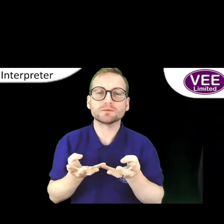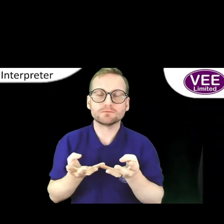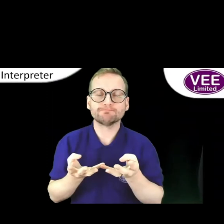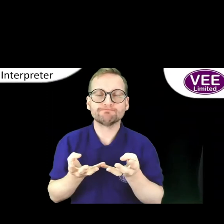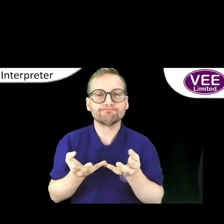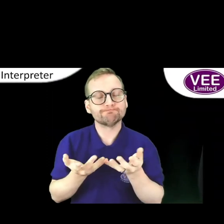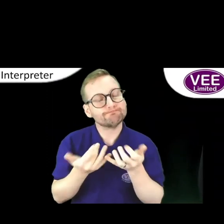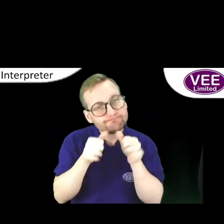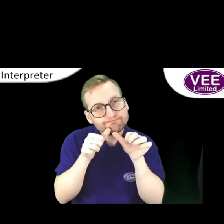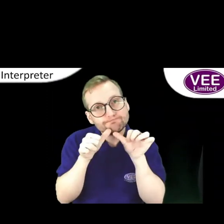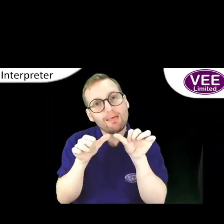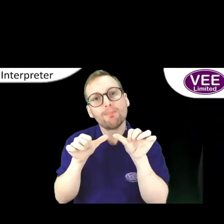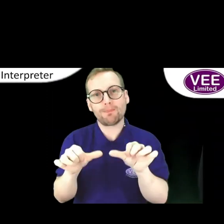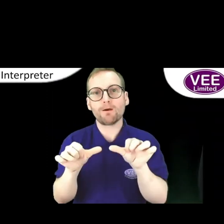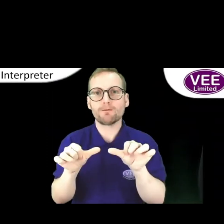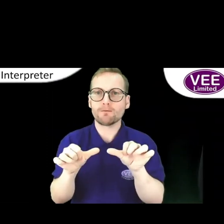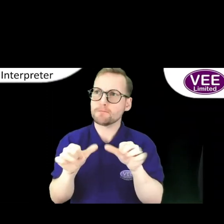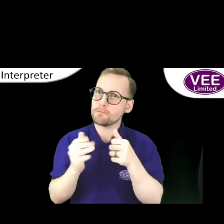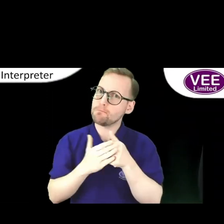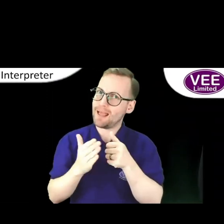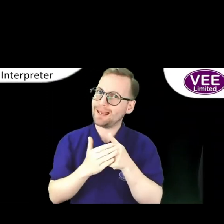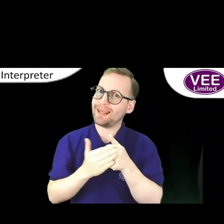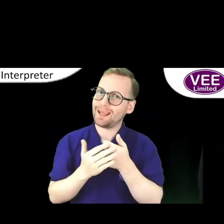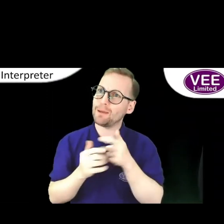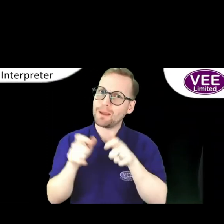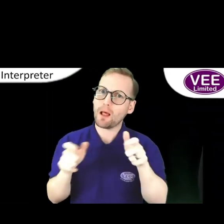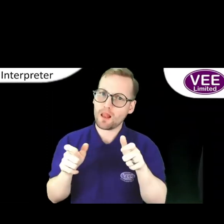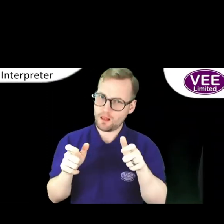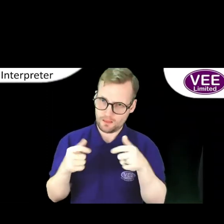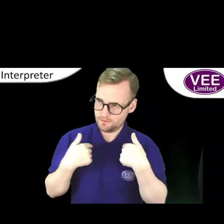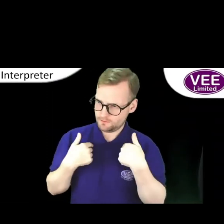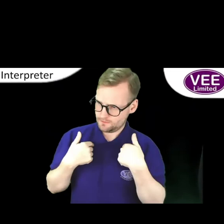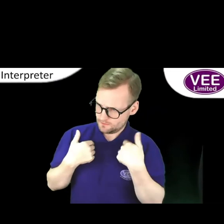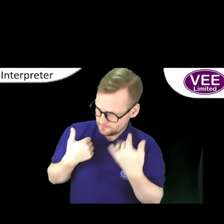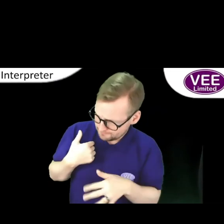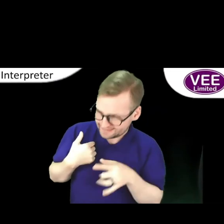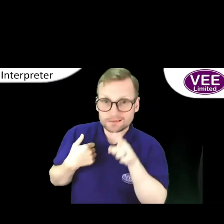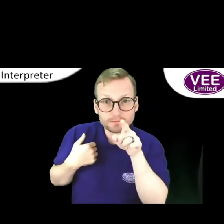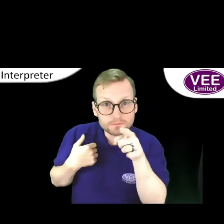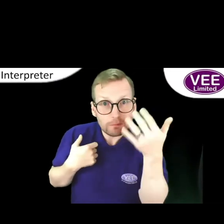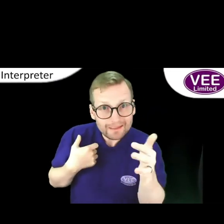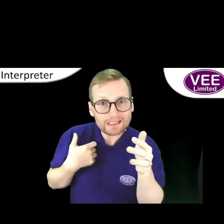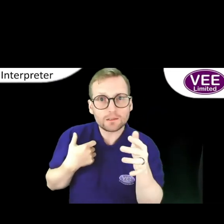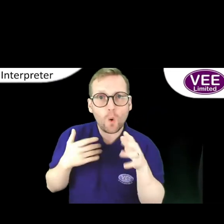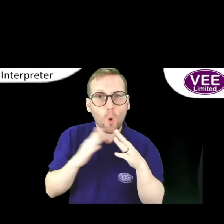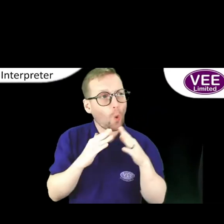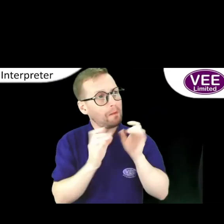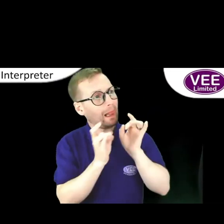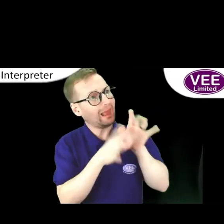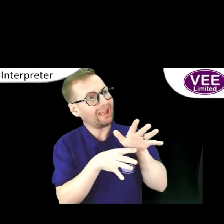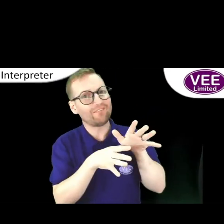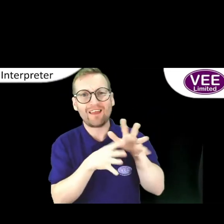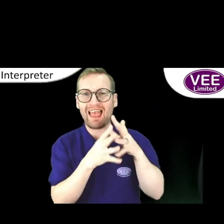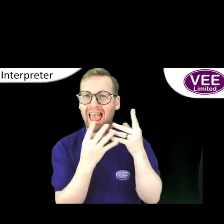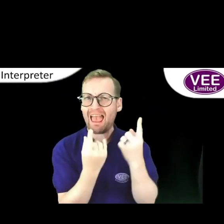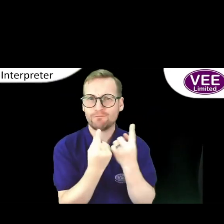Thankfully, many of us are fortunate enough not to have experienced what it's like to flee your home, to have to stake